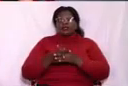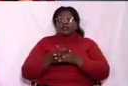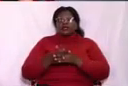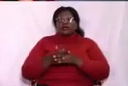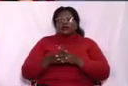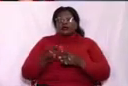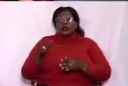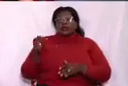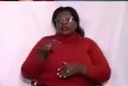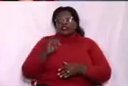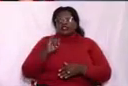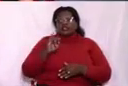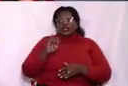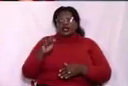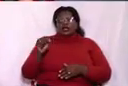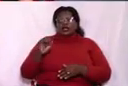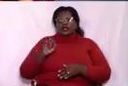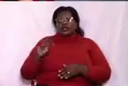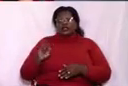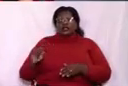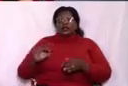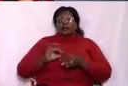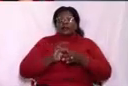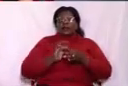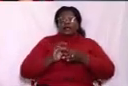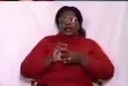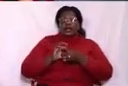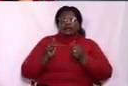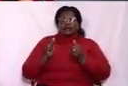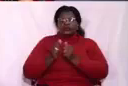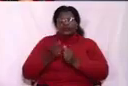together with our partners, Ministry of